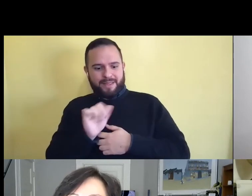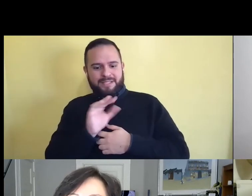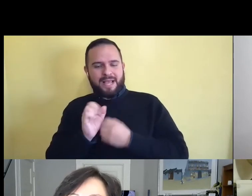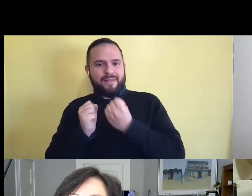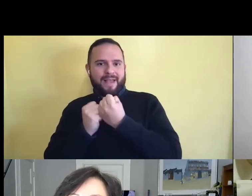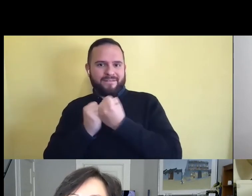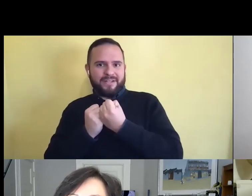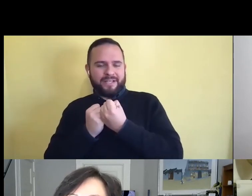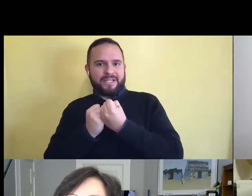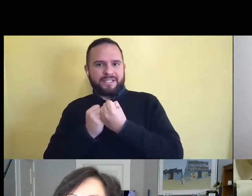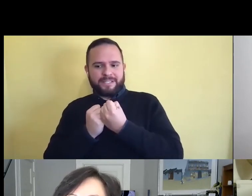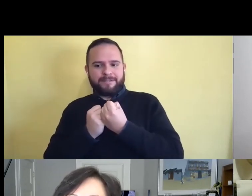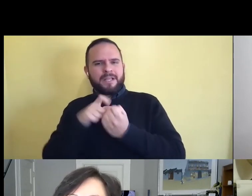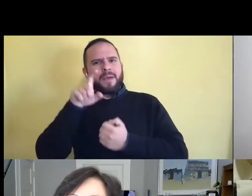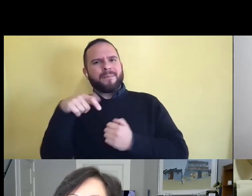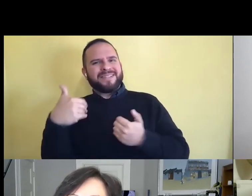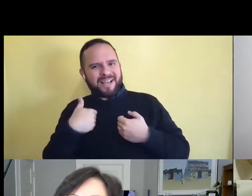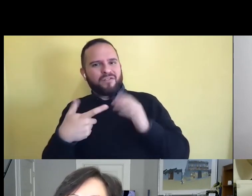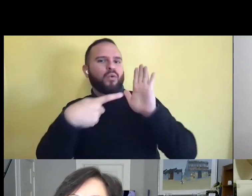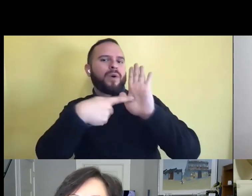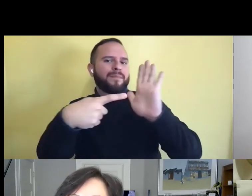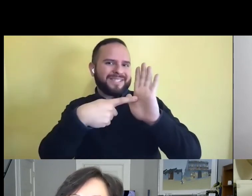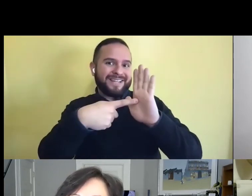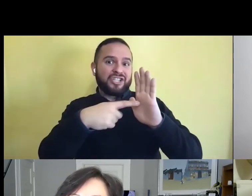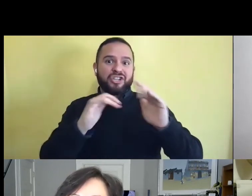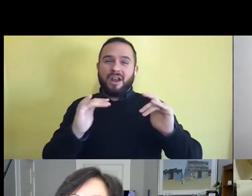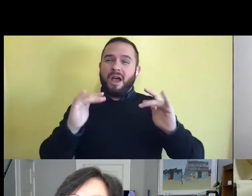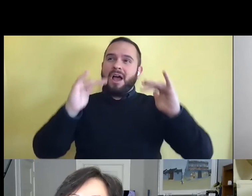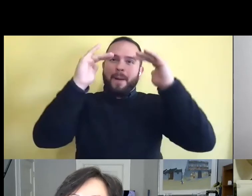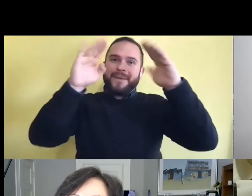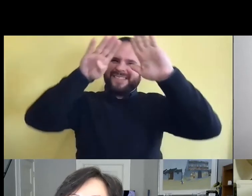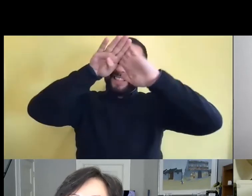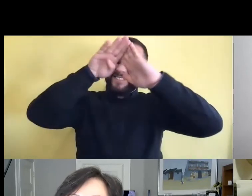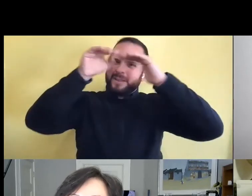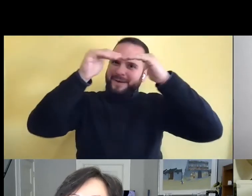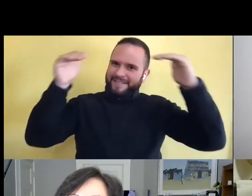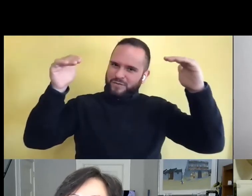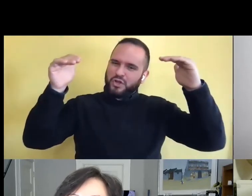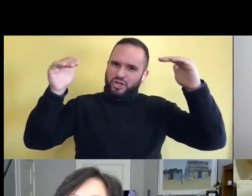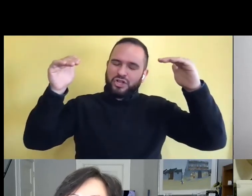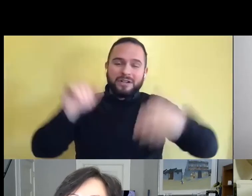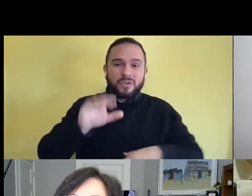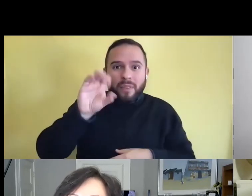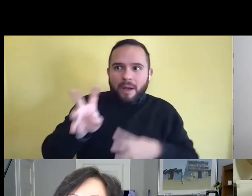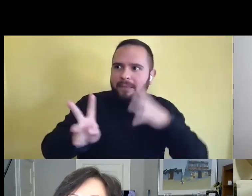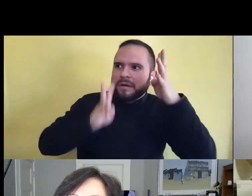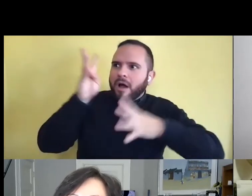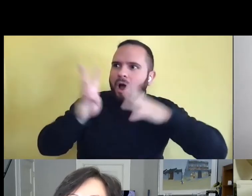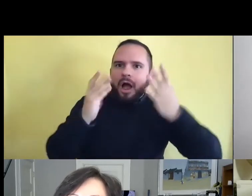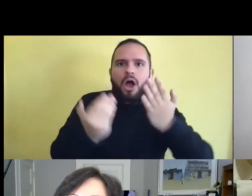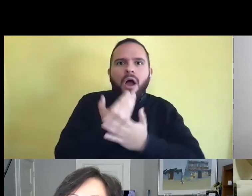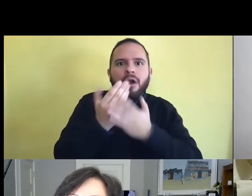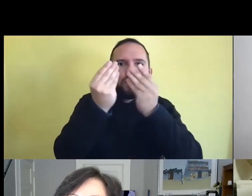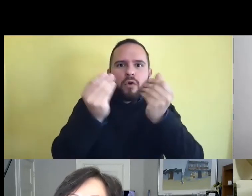have representation at the development level. Companies creating these new solutions need to be testing these platforms with